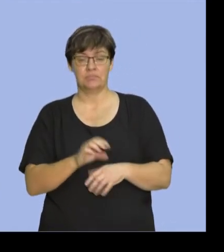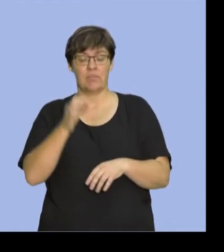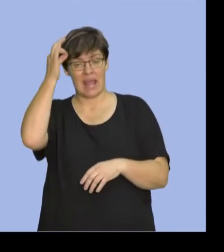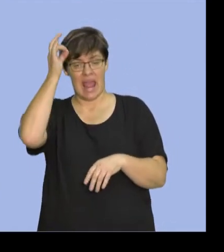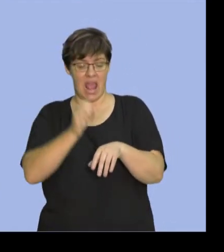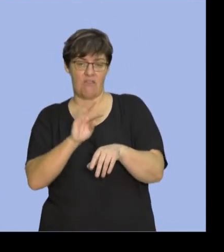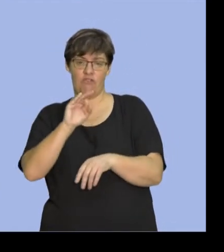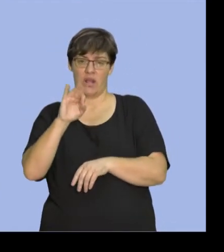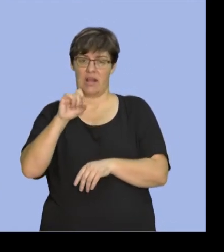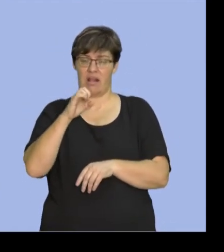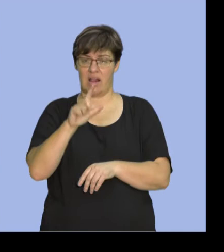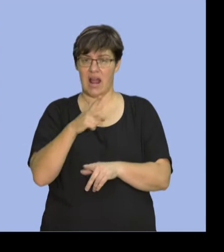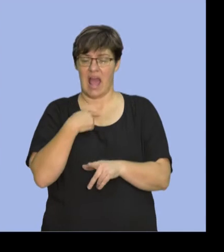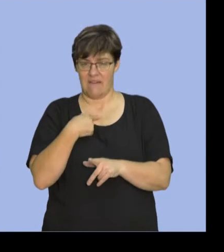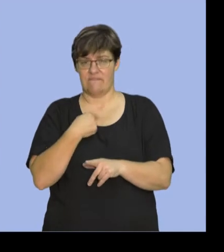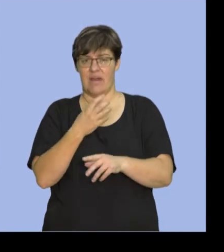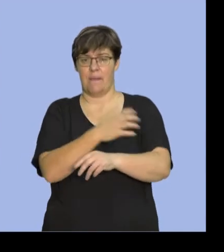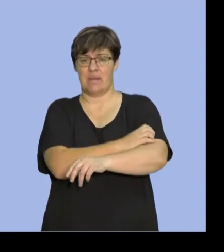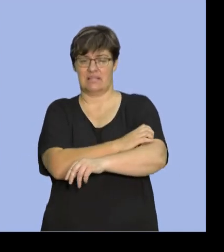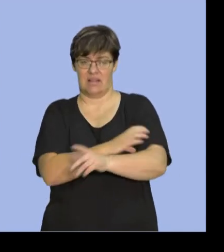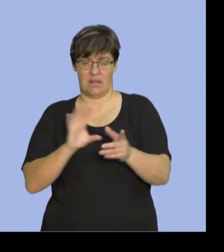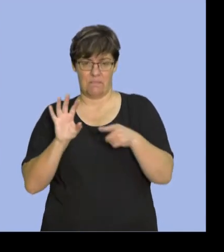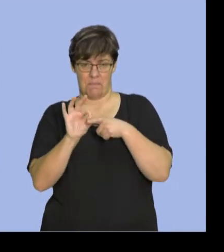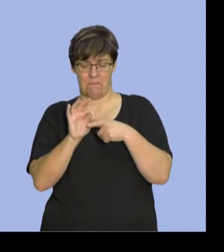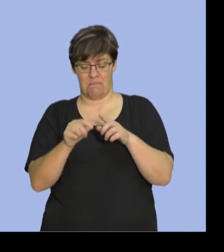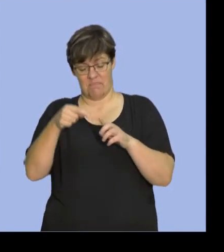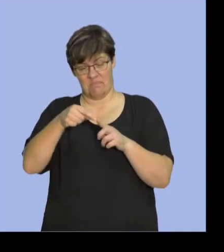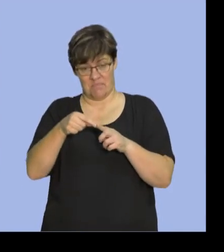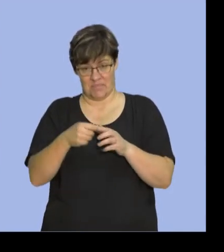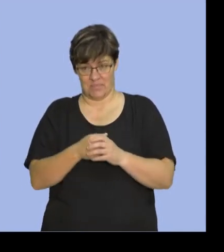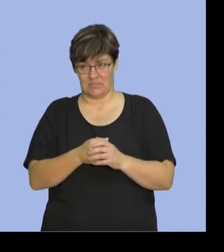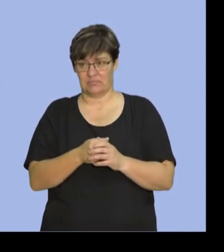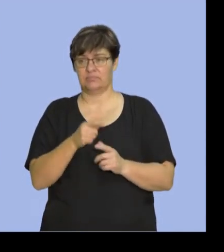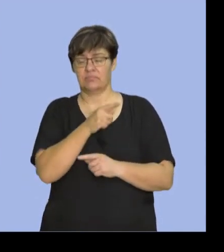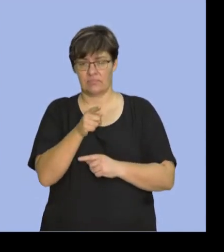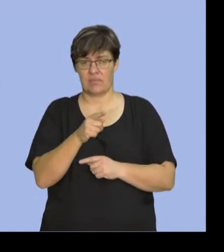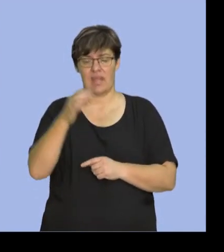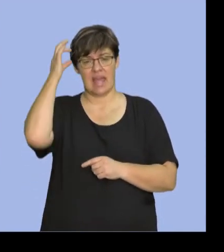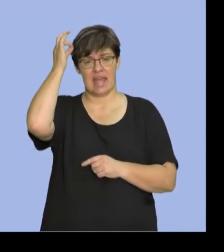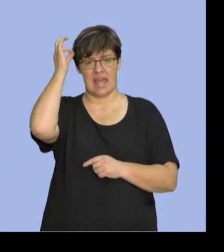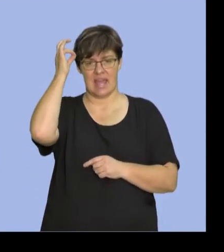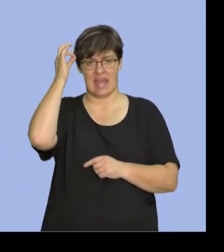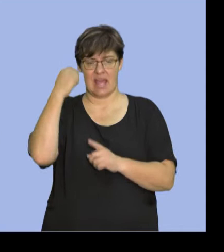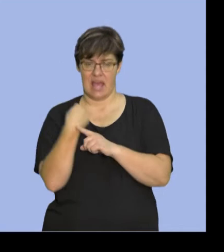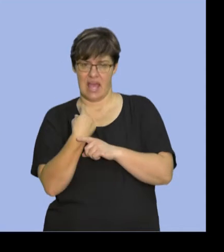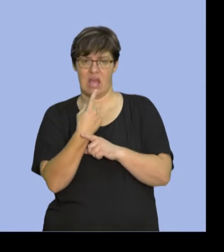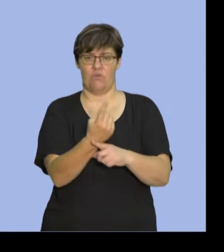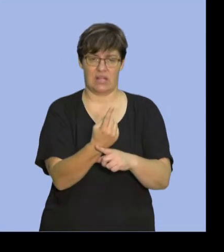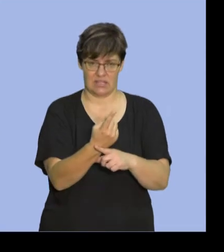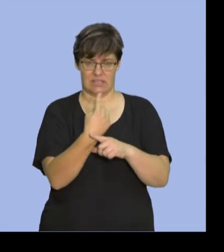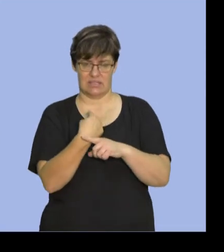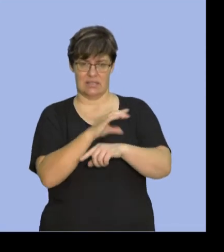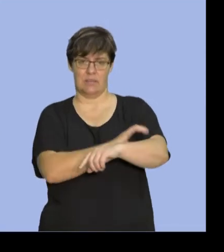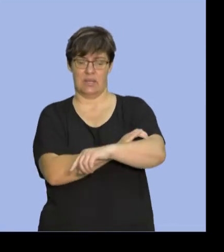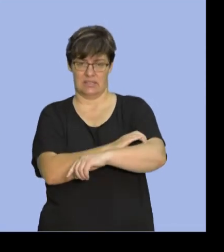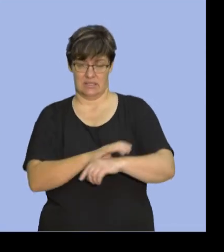a muscle attached to them at the root. And this muscle is called the hair erector muscle. And the ability of